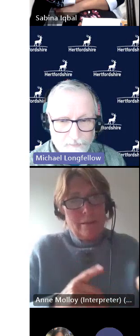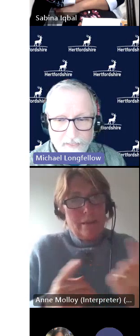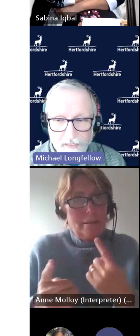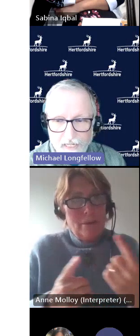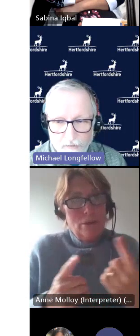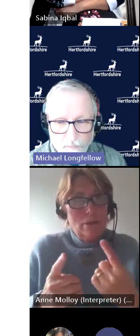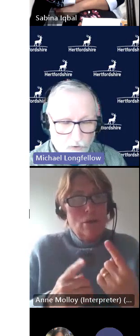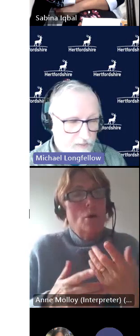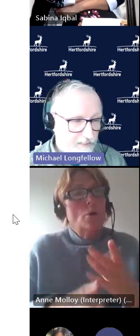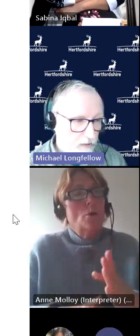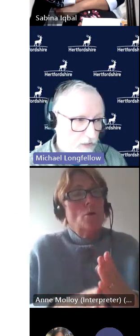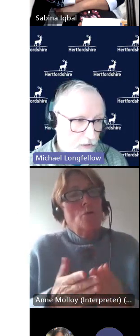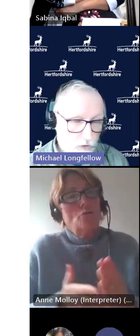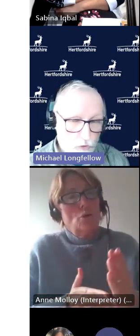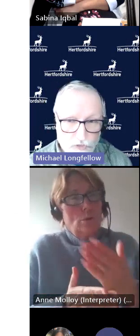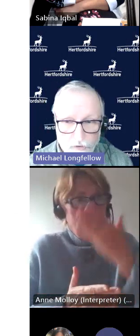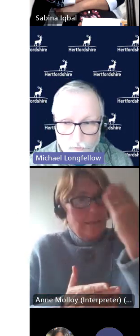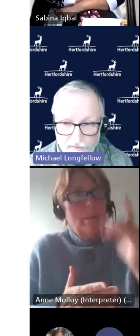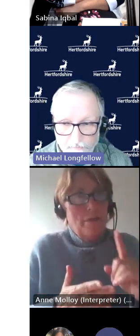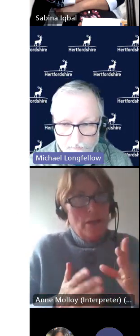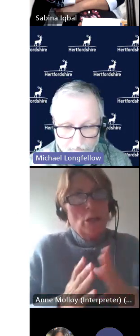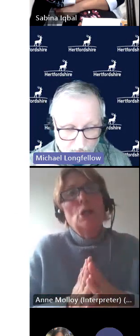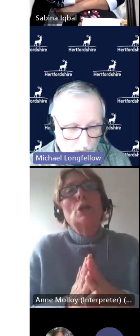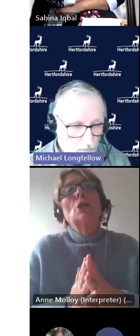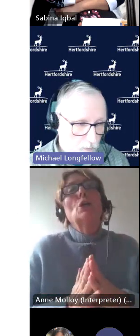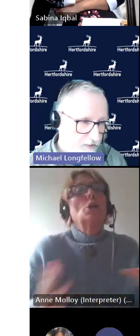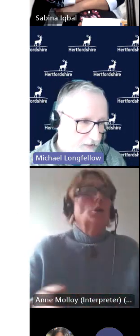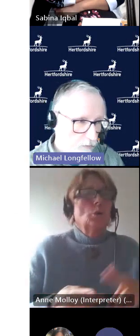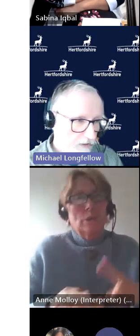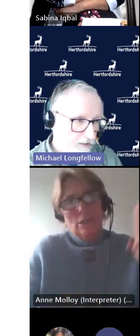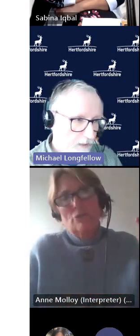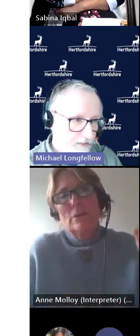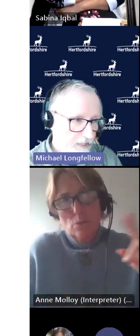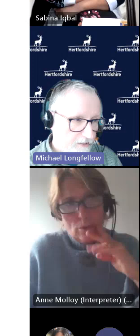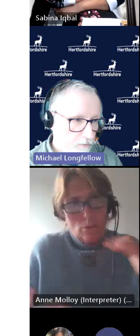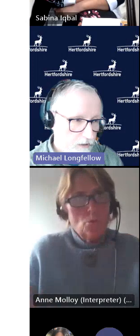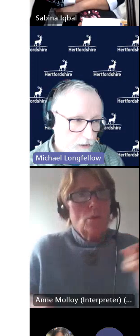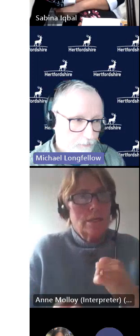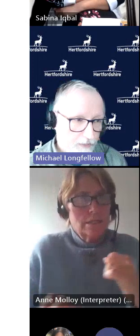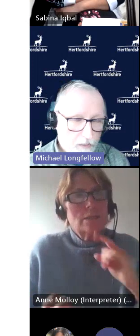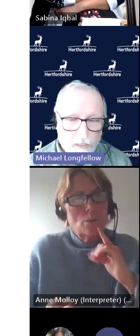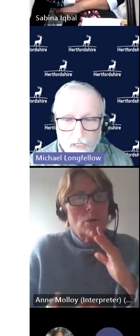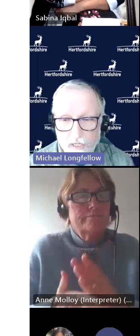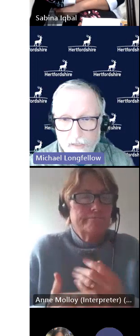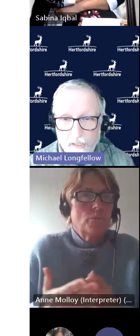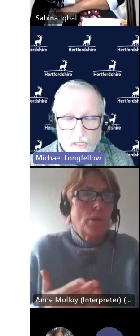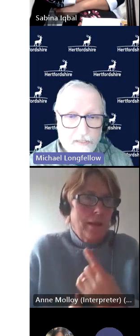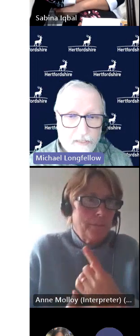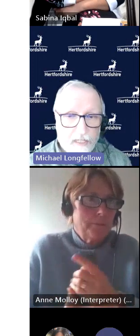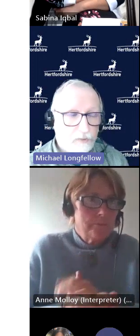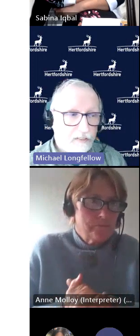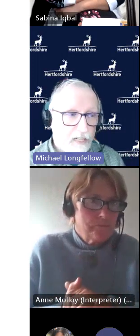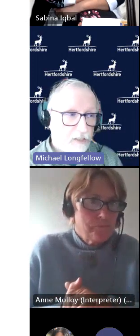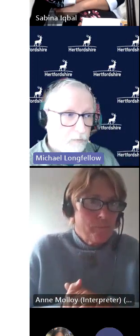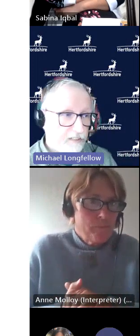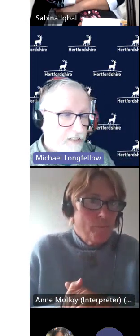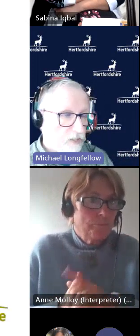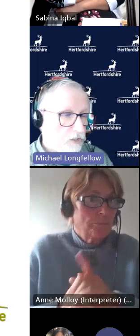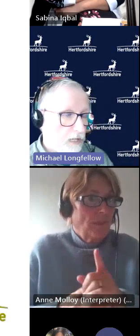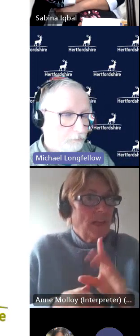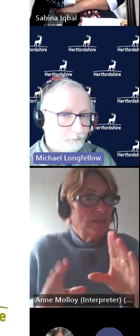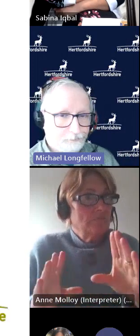the summer, and we always see a huge increase come the winter. So we're expecting that to occur. And I think that brings an